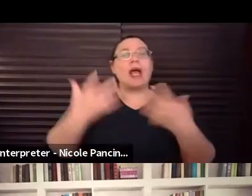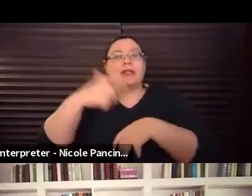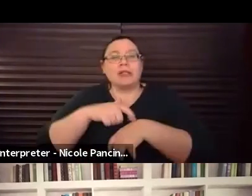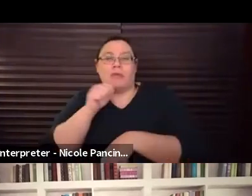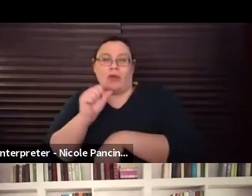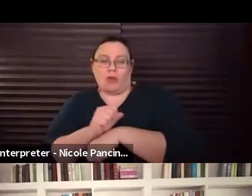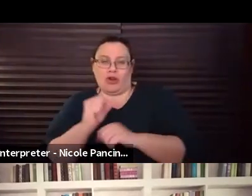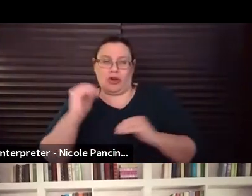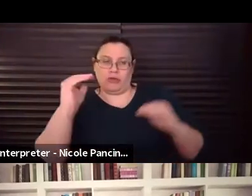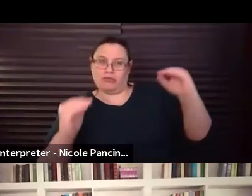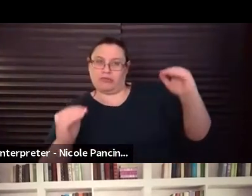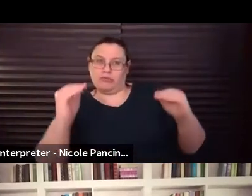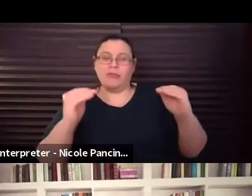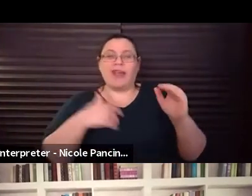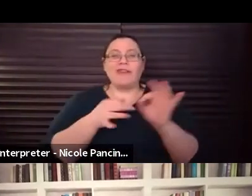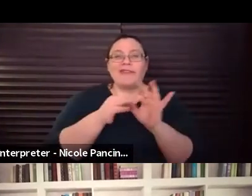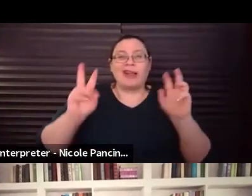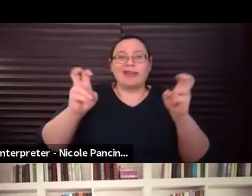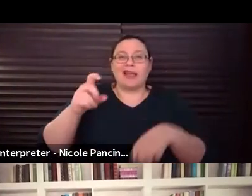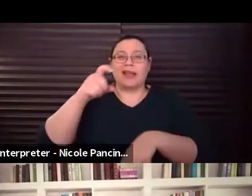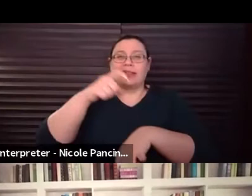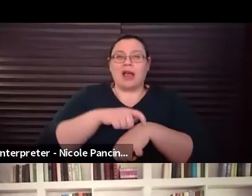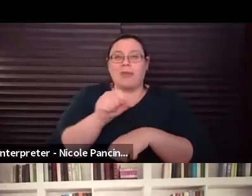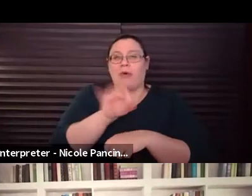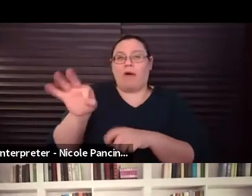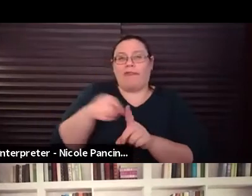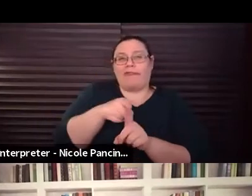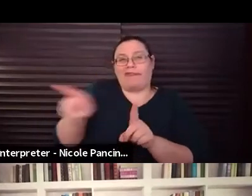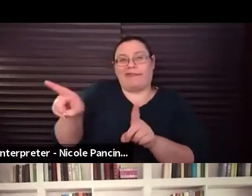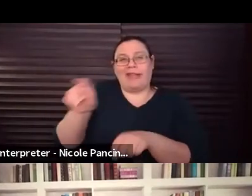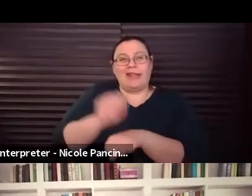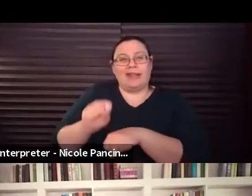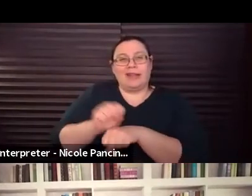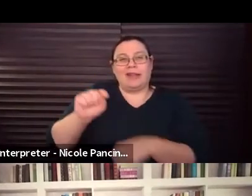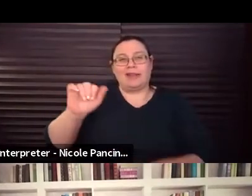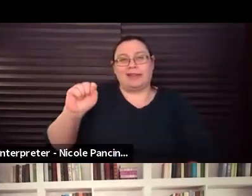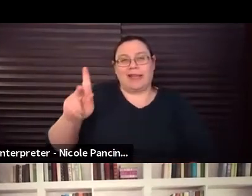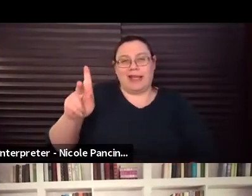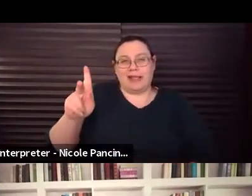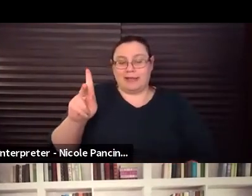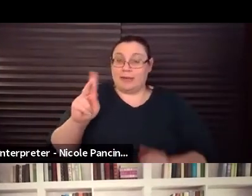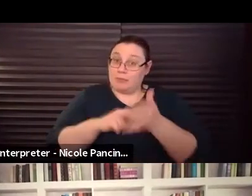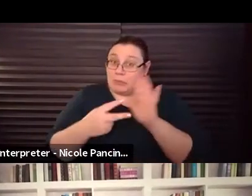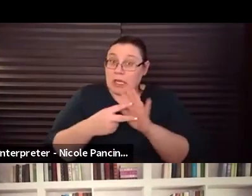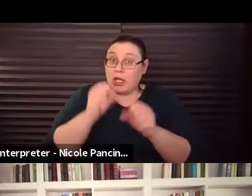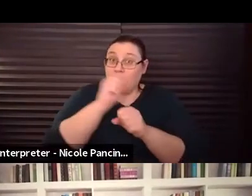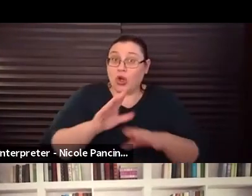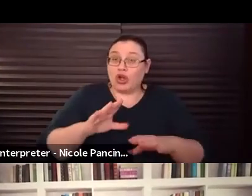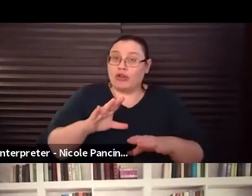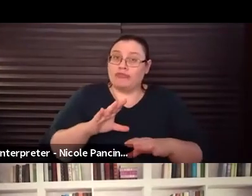working. And they have a phrase called time off task, and they use that to determine whether or not a worker is meeting what